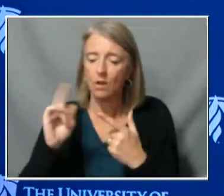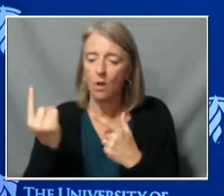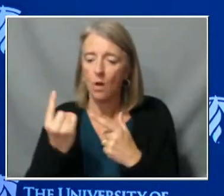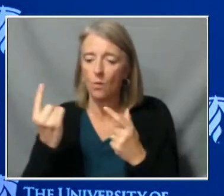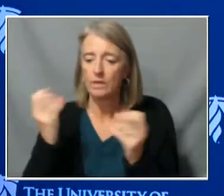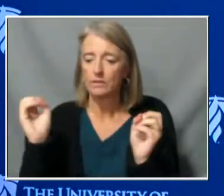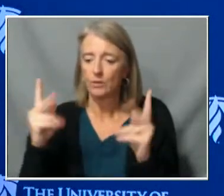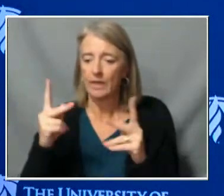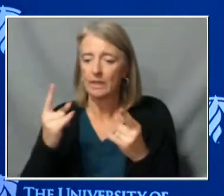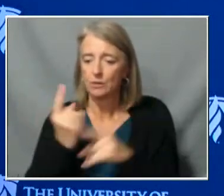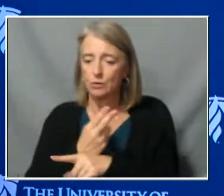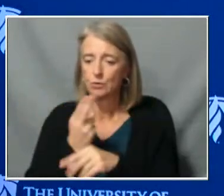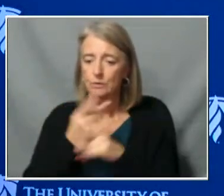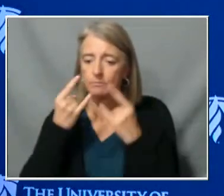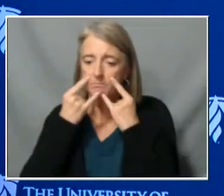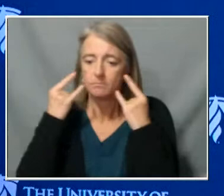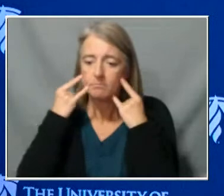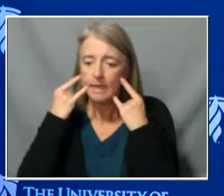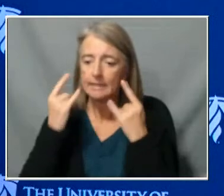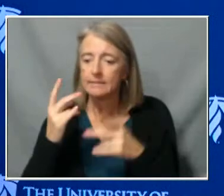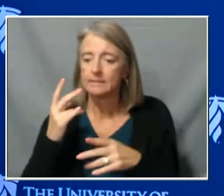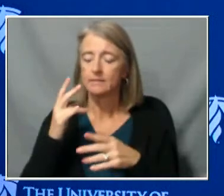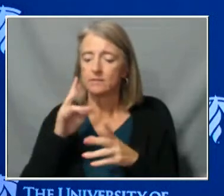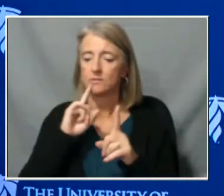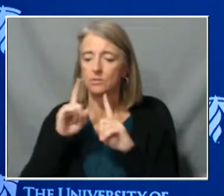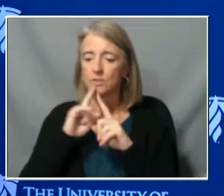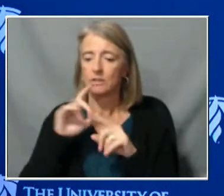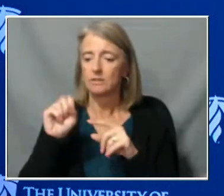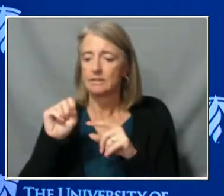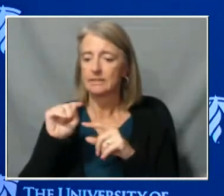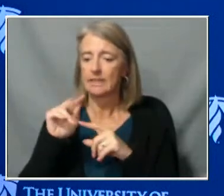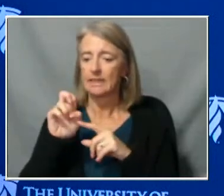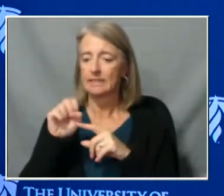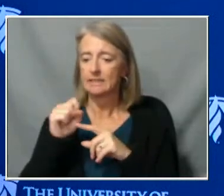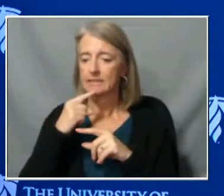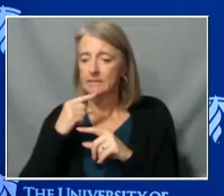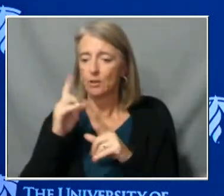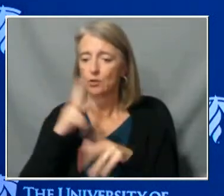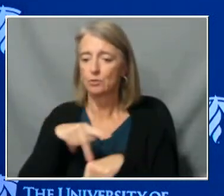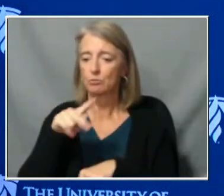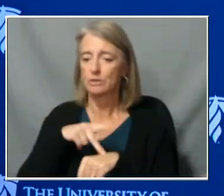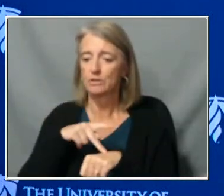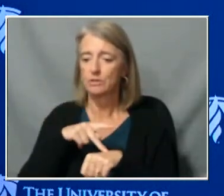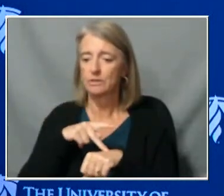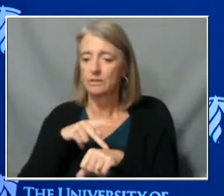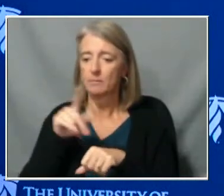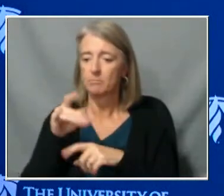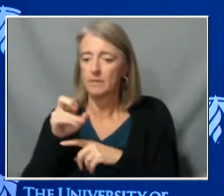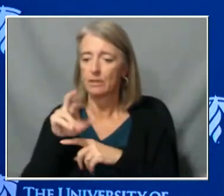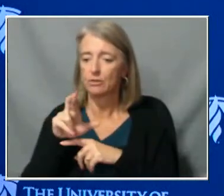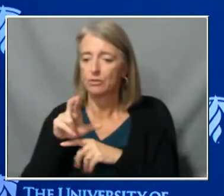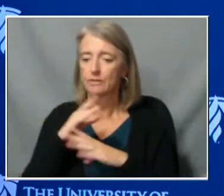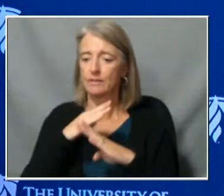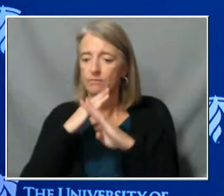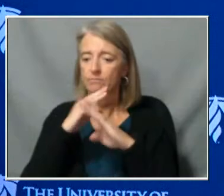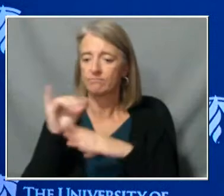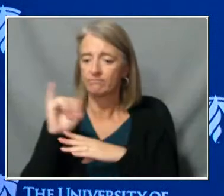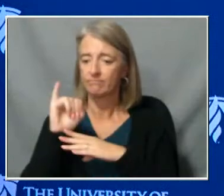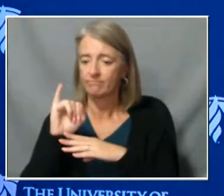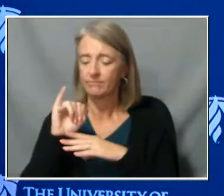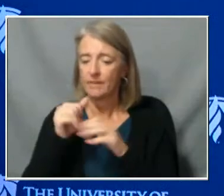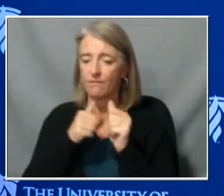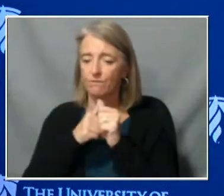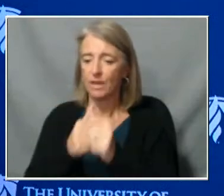to wear a mask. And as Dr. Stites always says, those principles and pillars of infection prevention follow you wherever you go. So